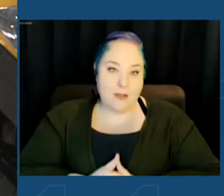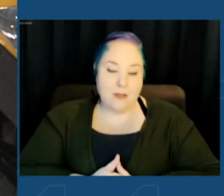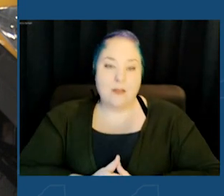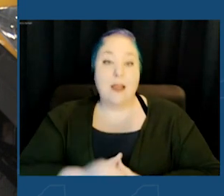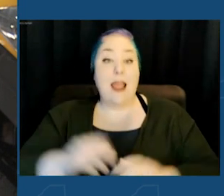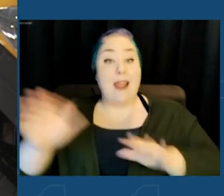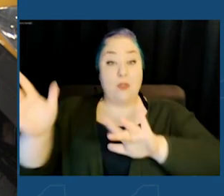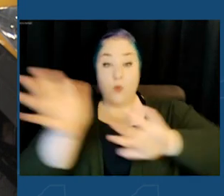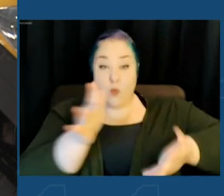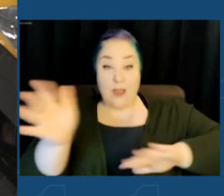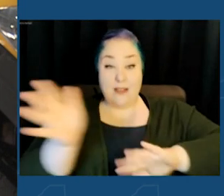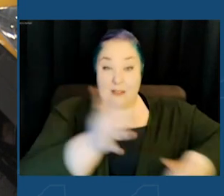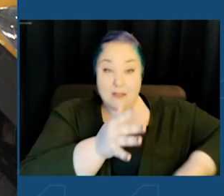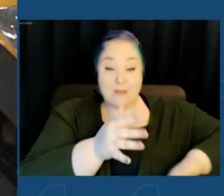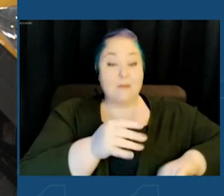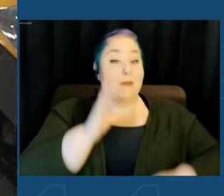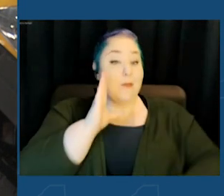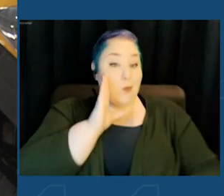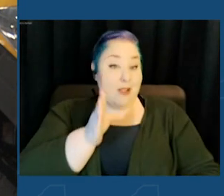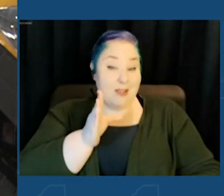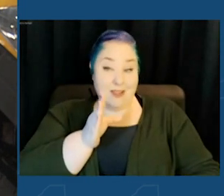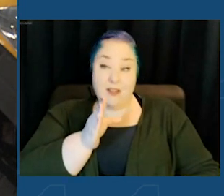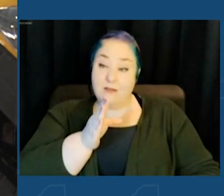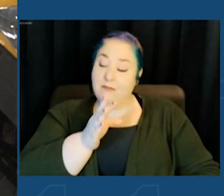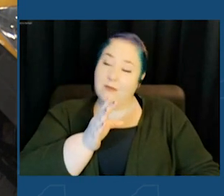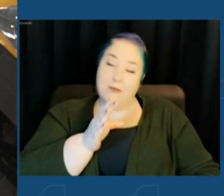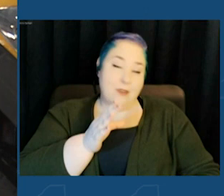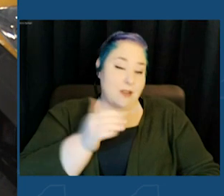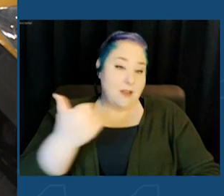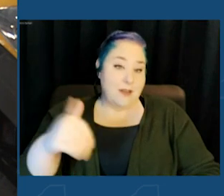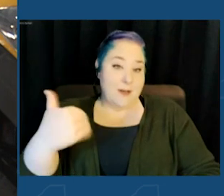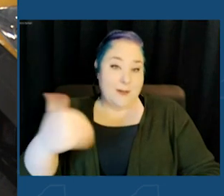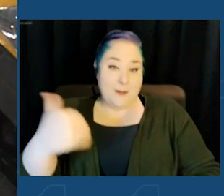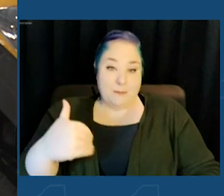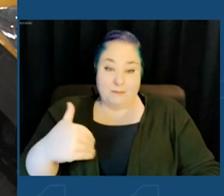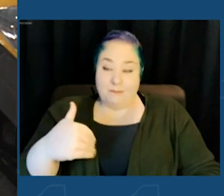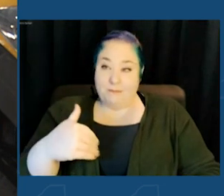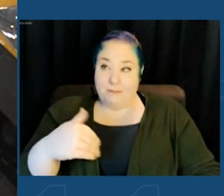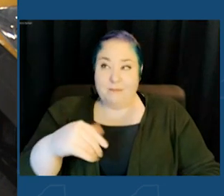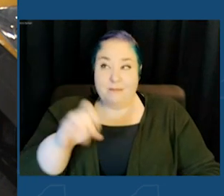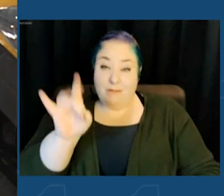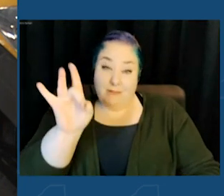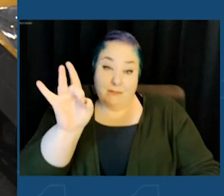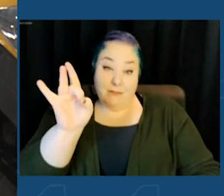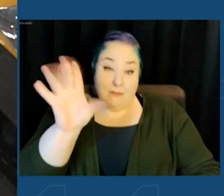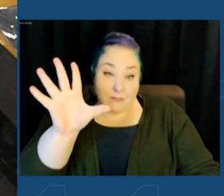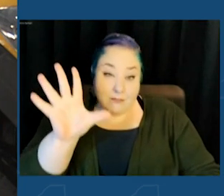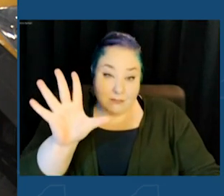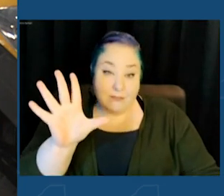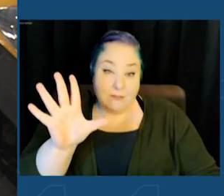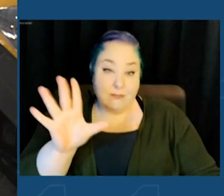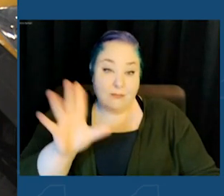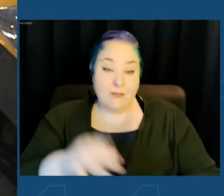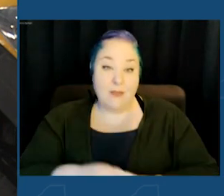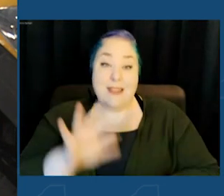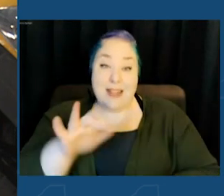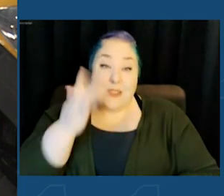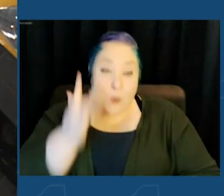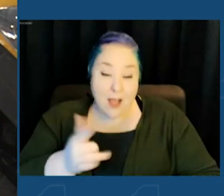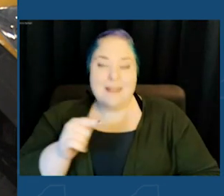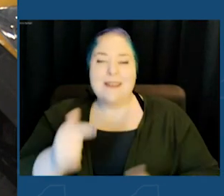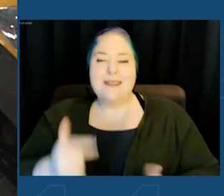to be absolutely bone chilling that's why this is a life-threatening event